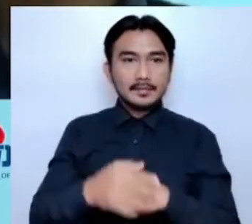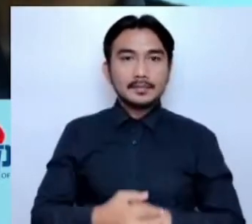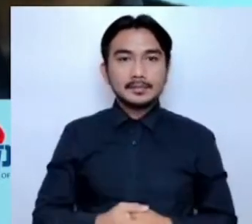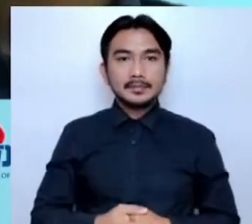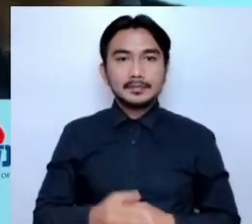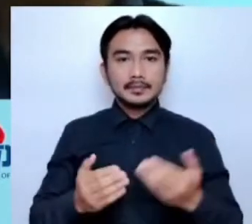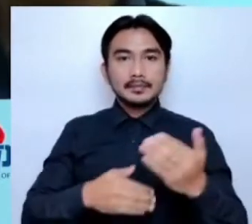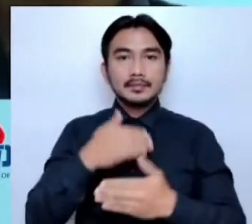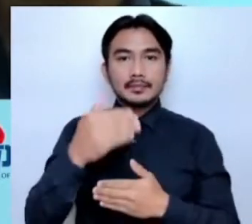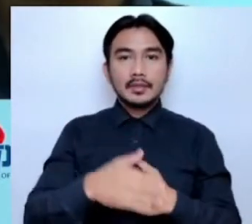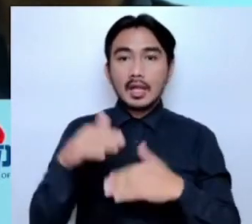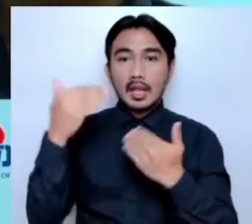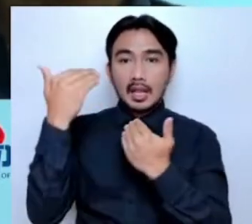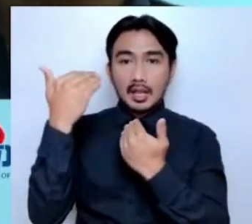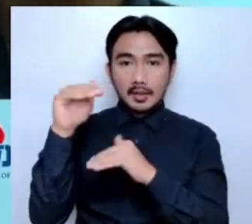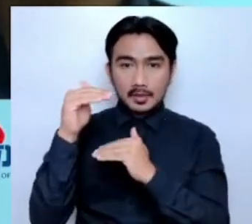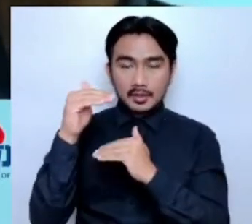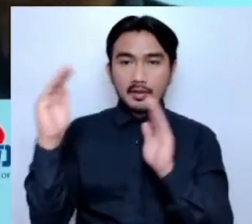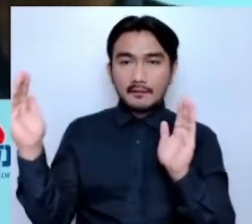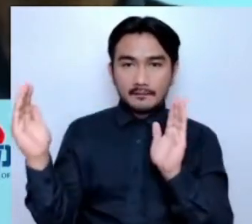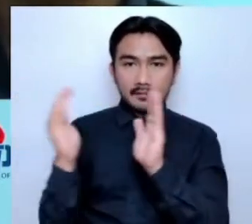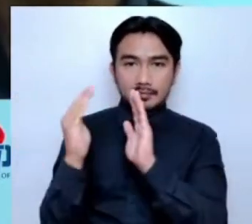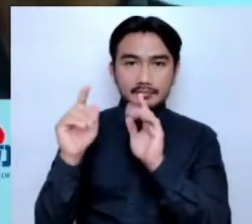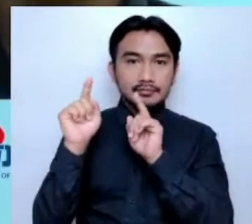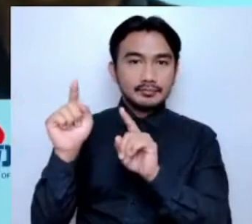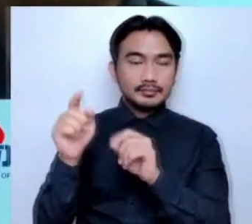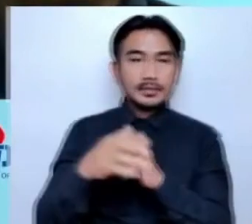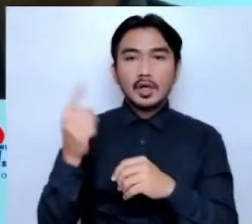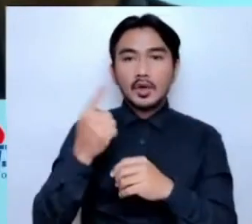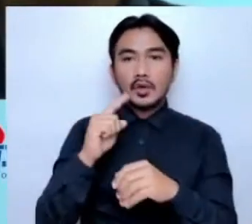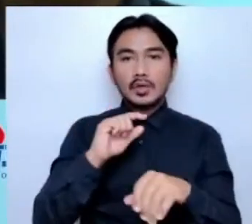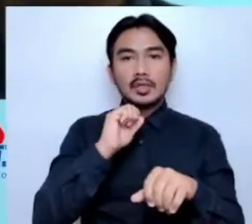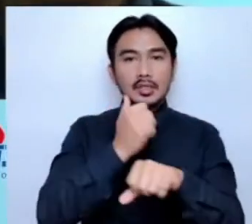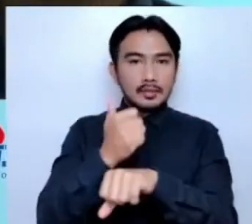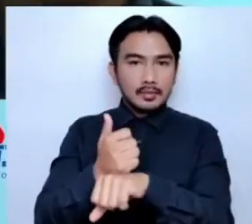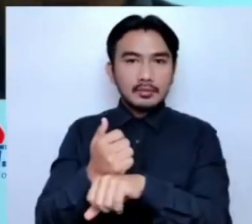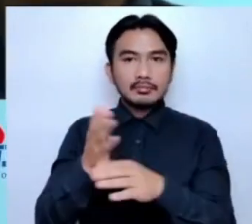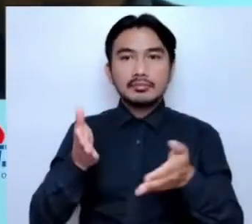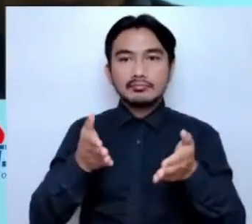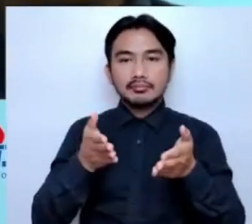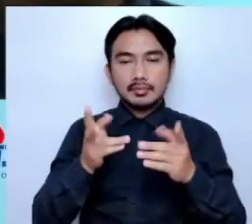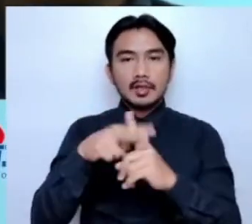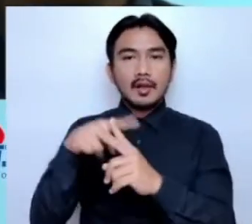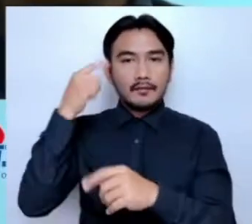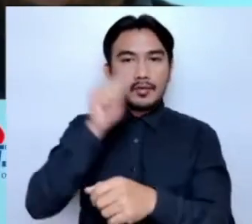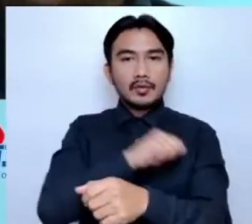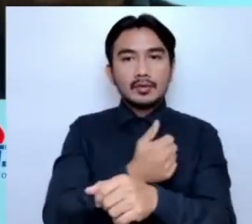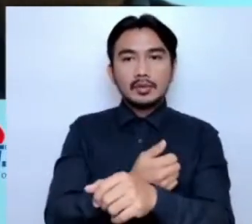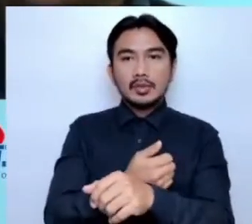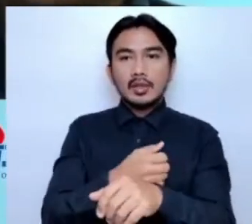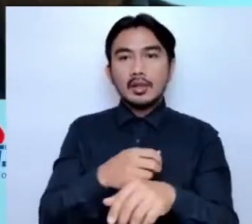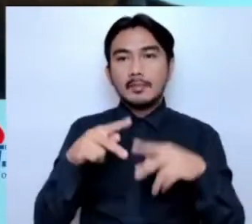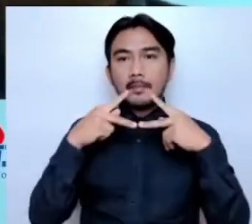limited face-to-face, this shall only apply to authorized public and private schools that are located